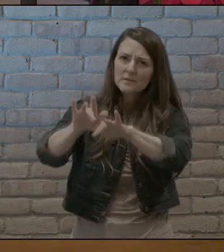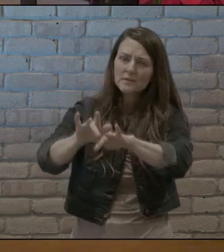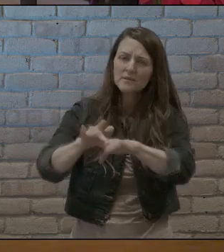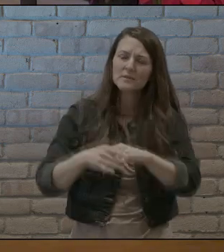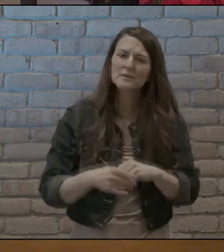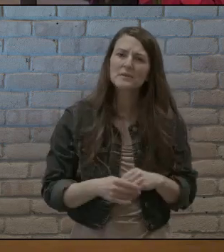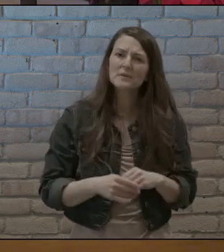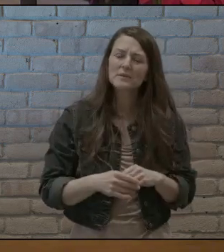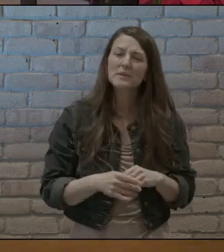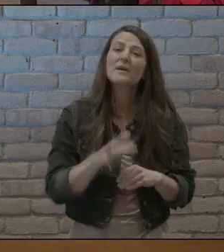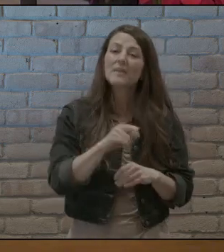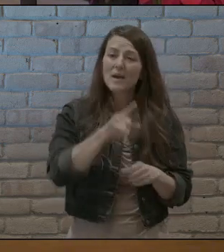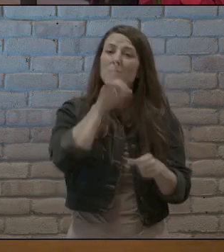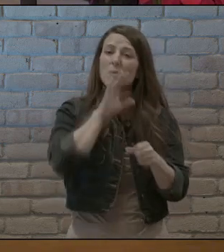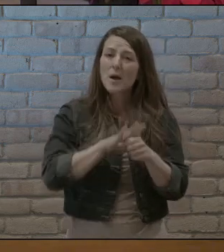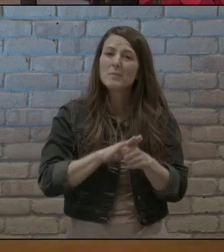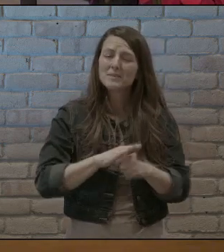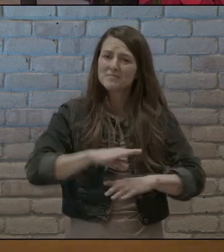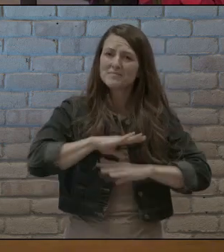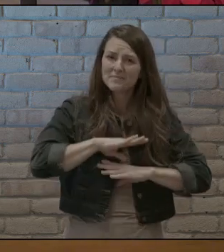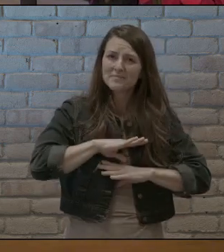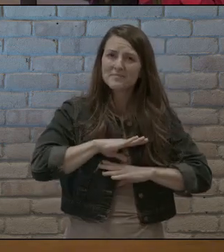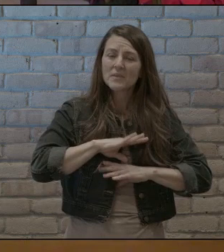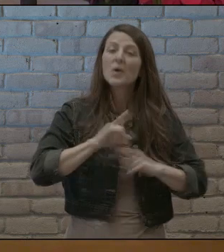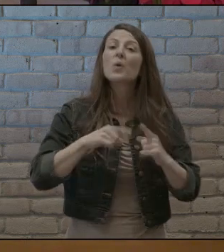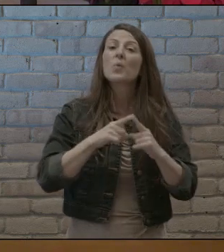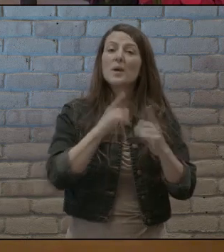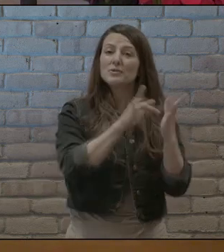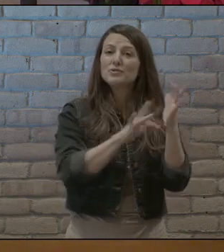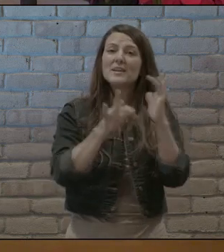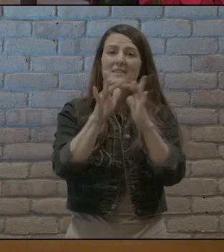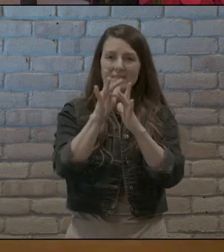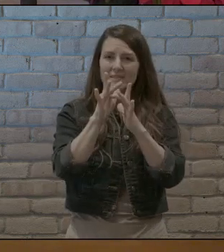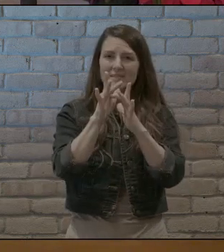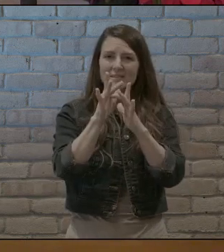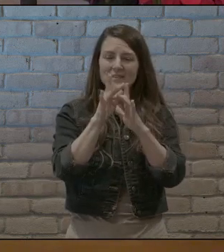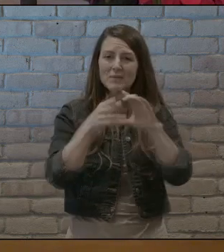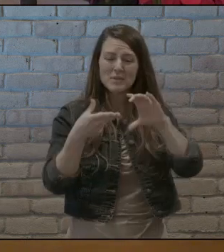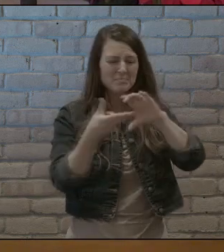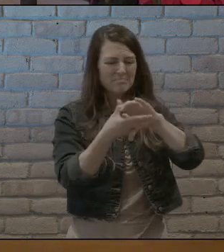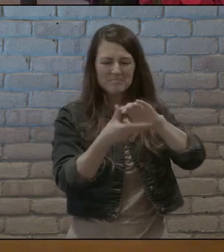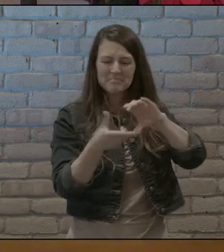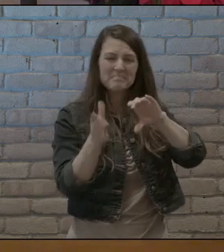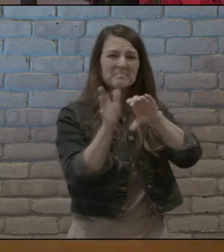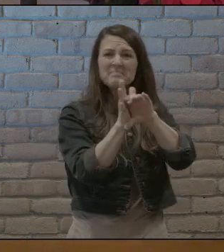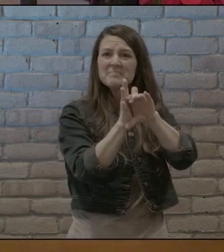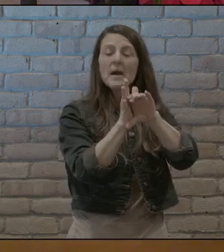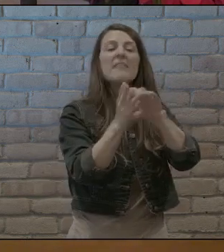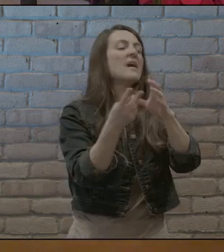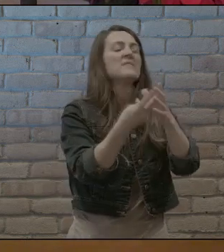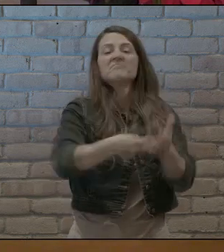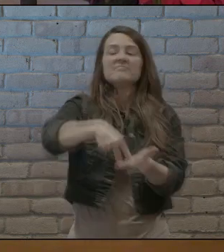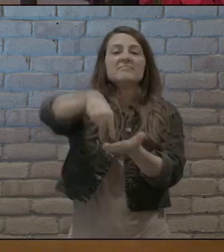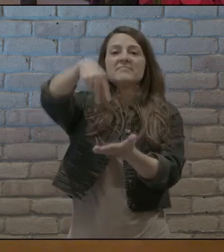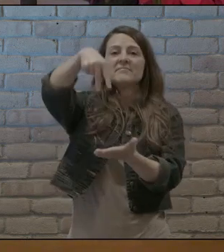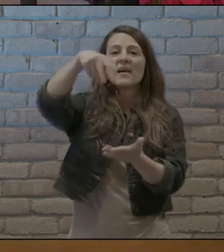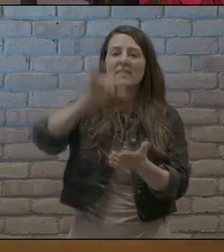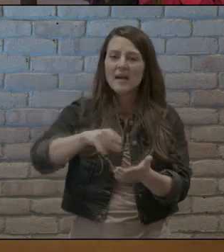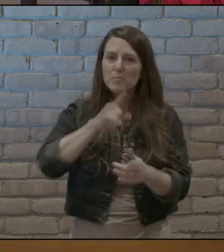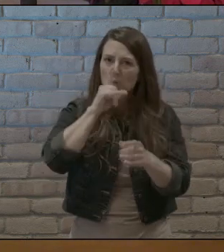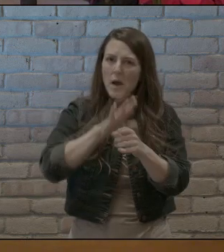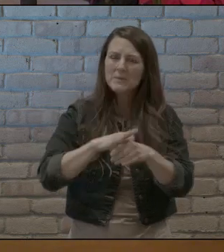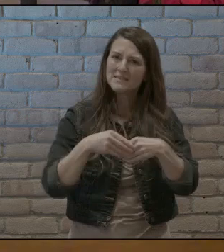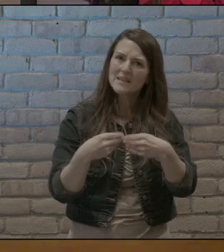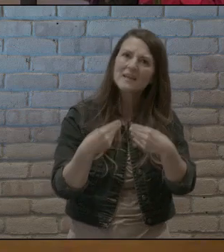This promise fulfilled as Jesus burst through the tomb. This promise that brings you forgiveness, this promise that brings